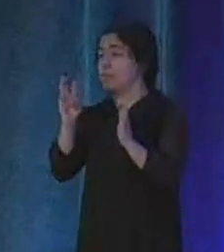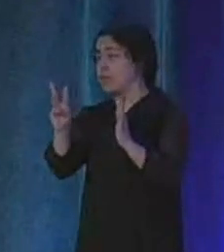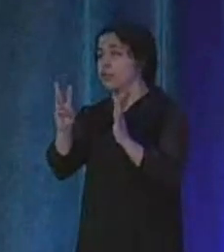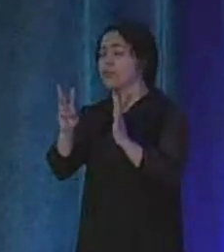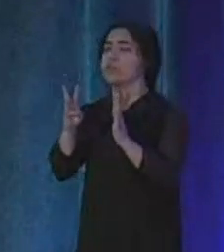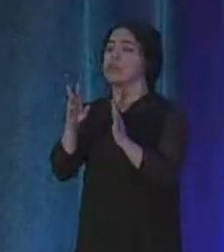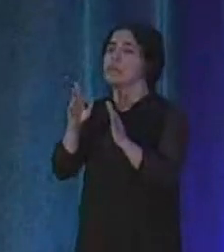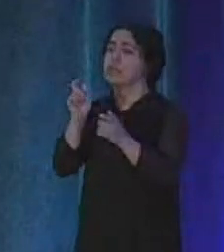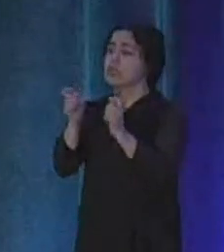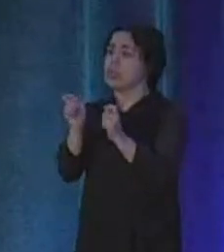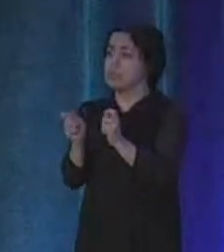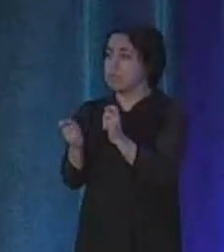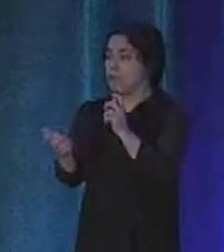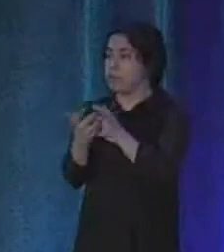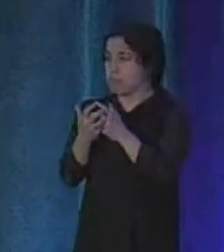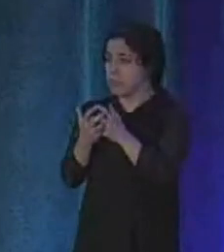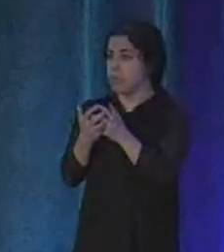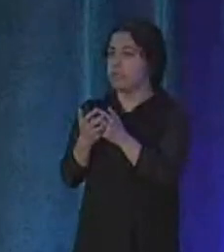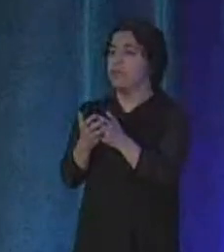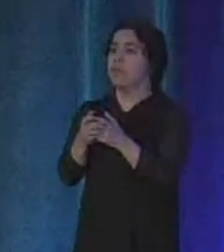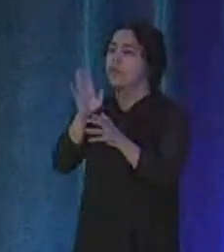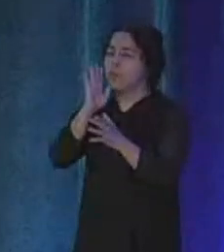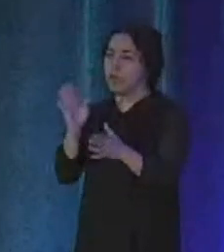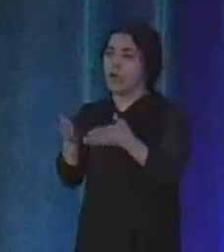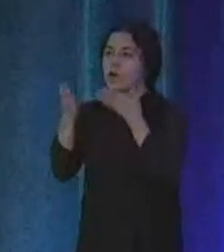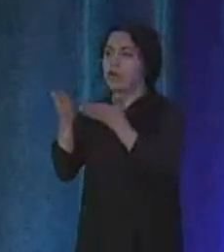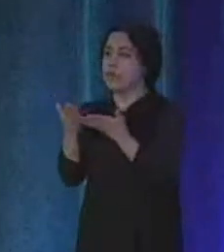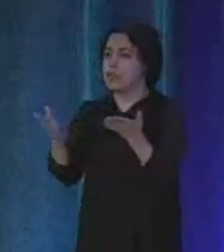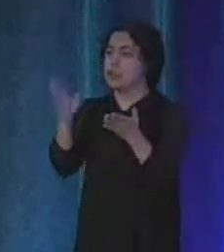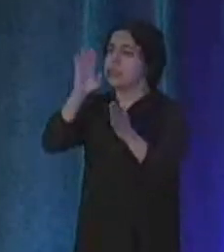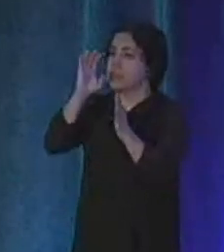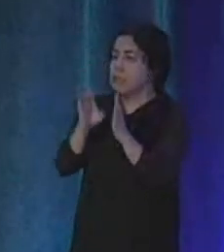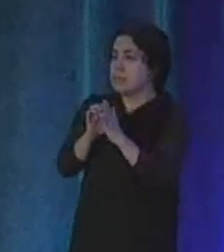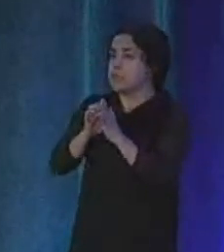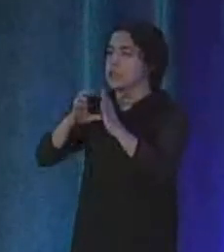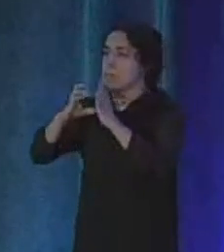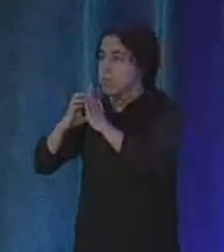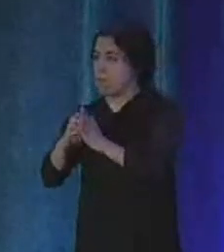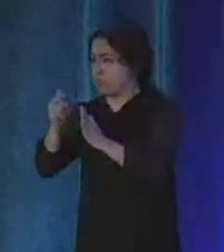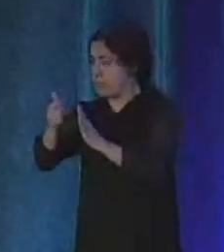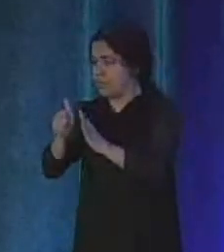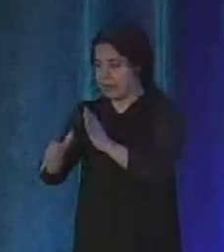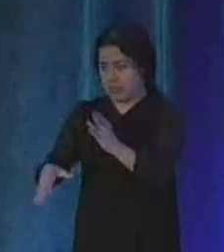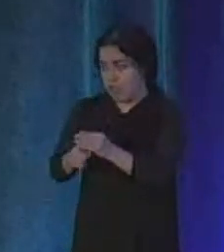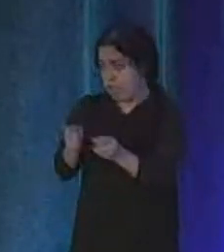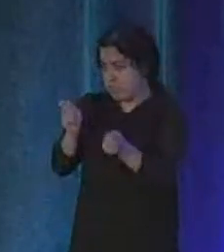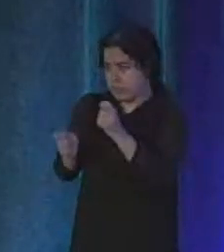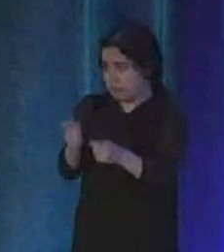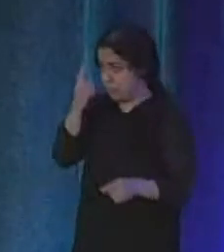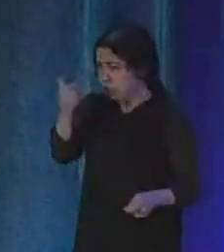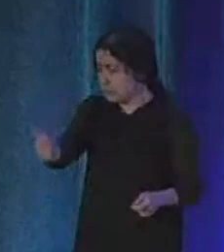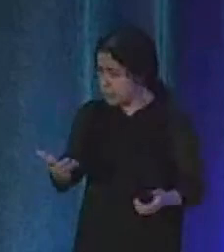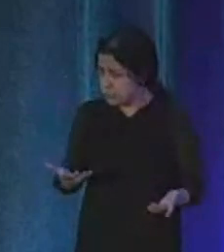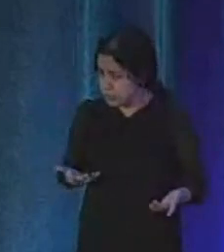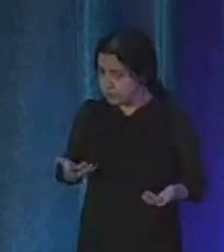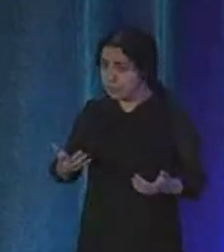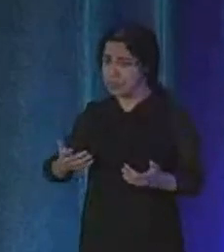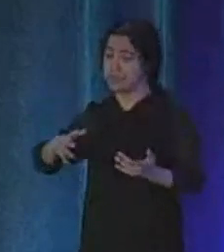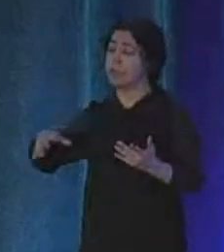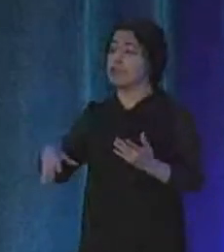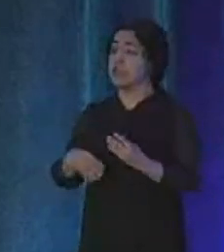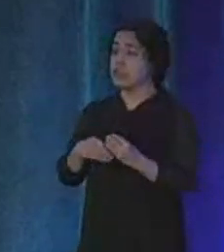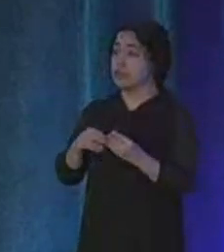some methods and modules that you can use and add to your workflow as you please. You can make them your own just how you want to.